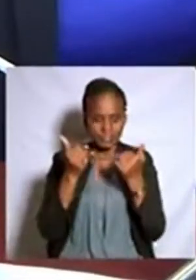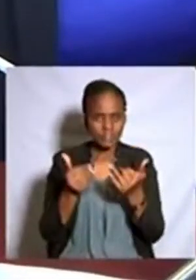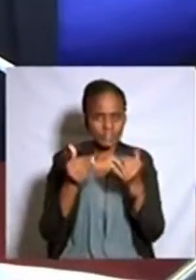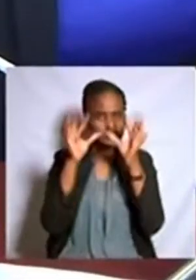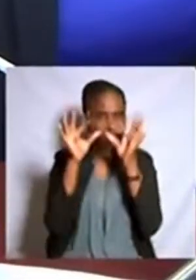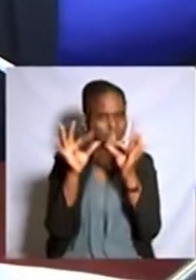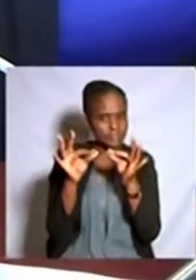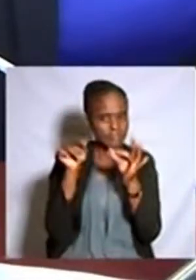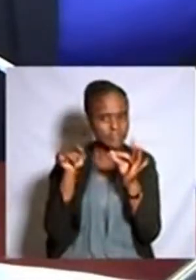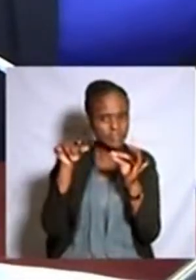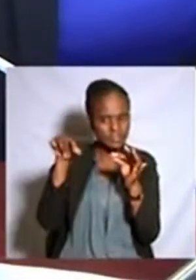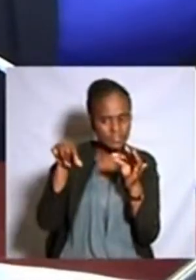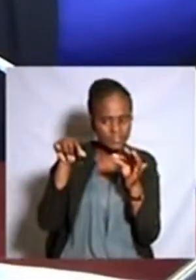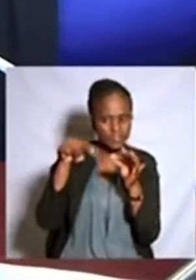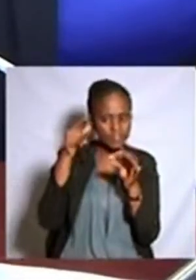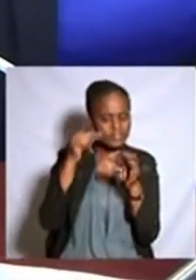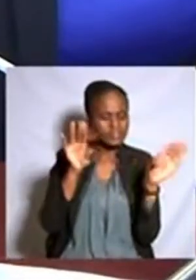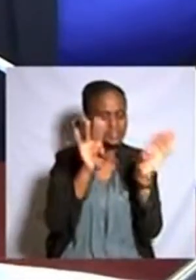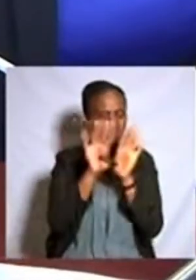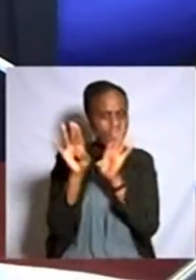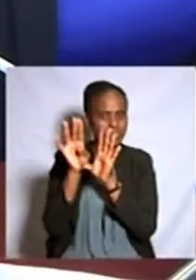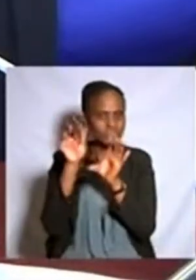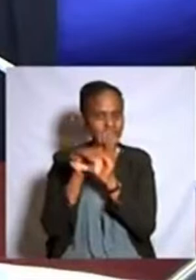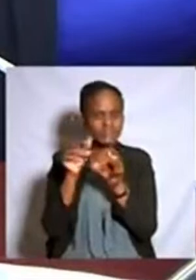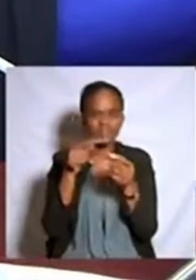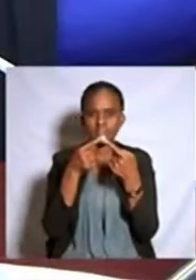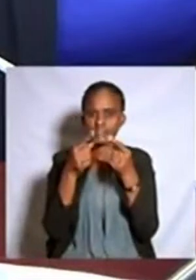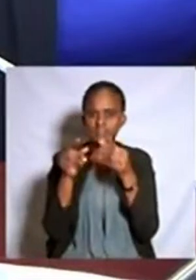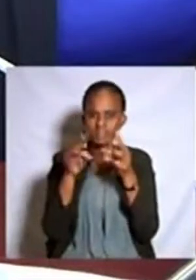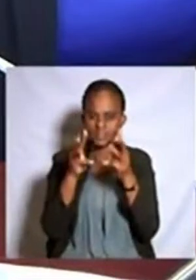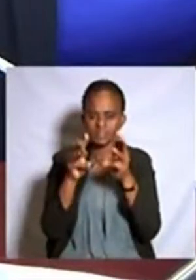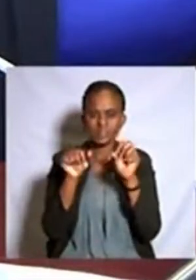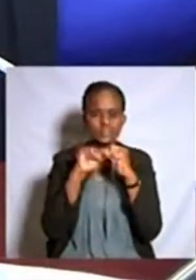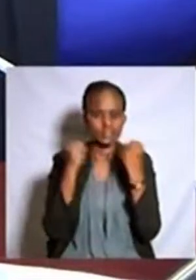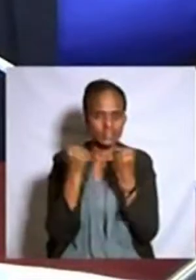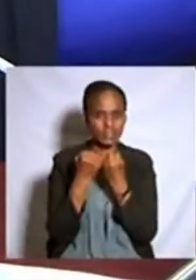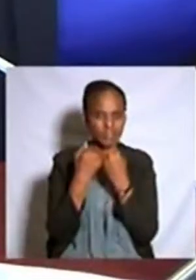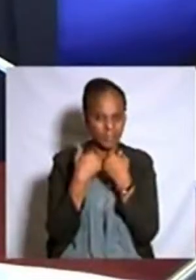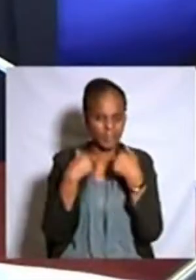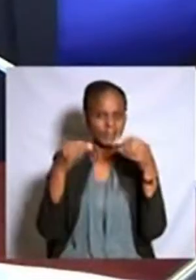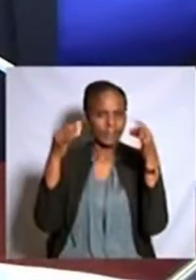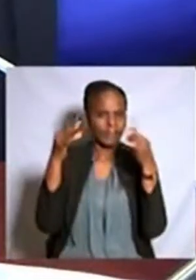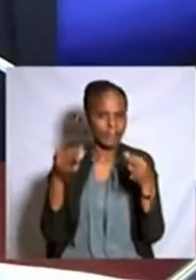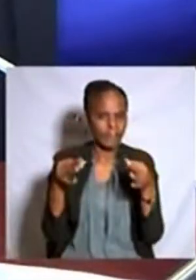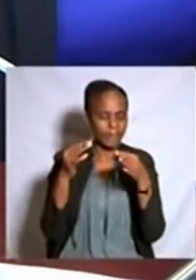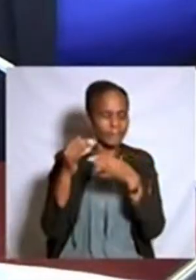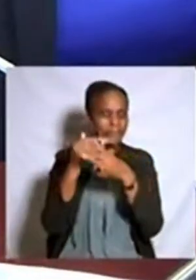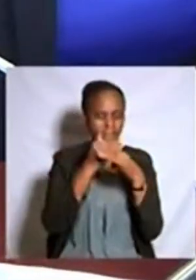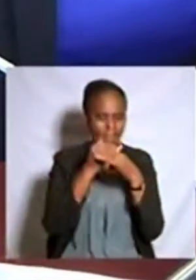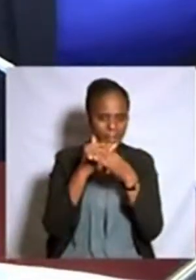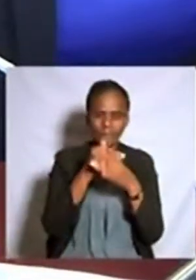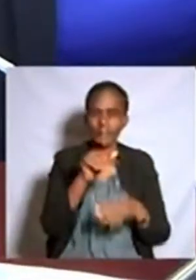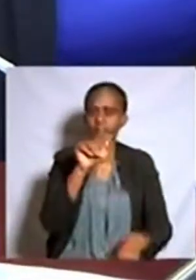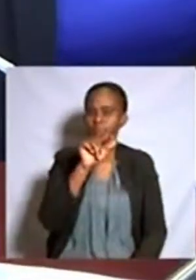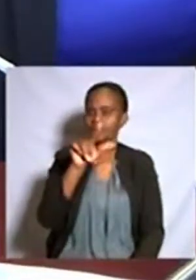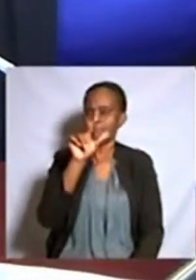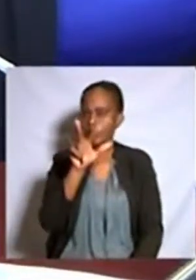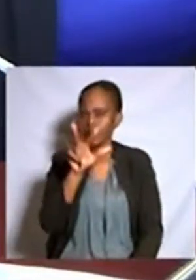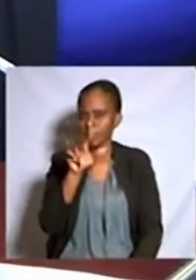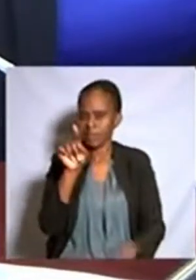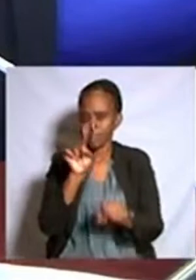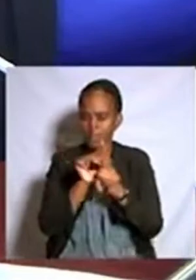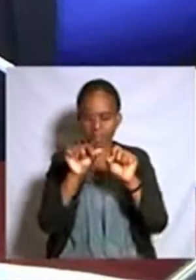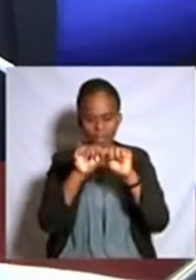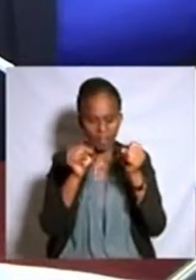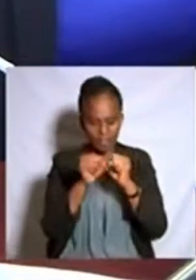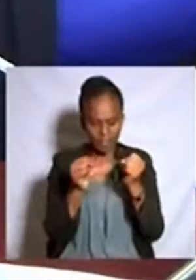will qualify for foreclosure on the assumption that the society is granted favorable judgment stand at 23 and broken